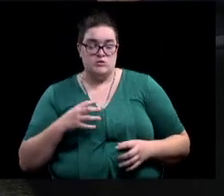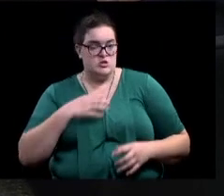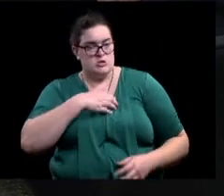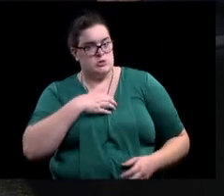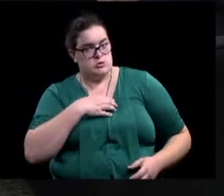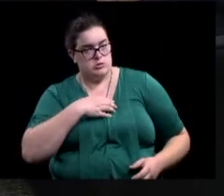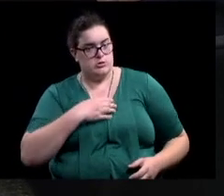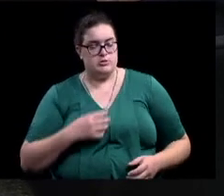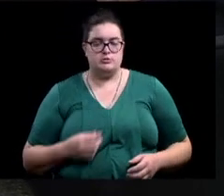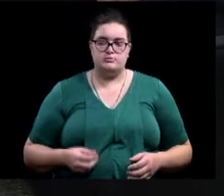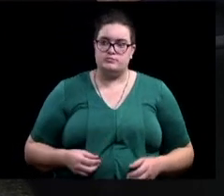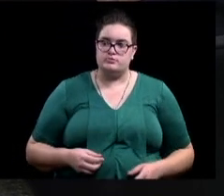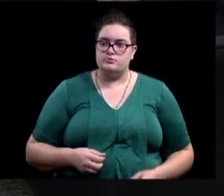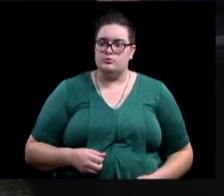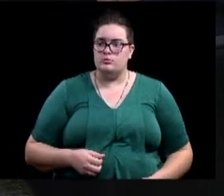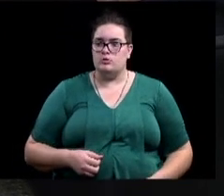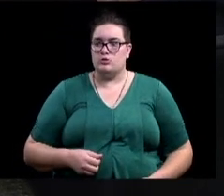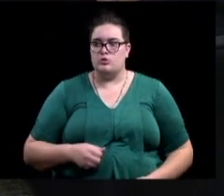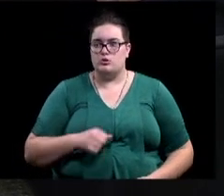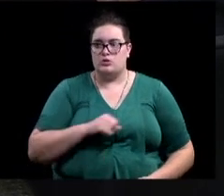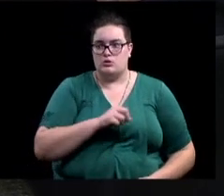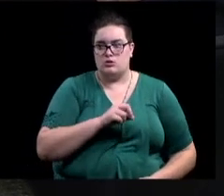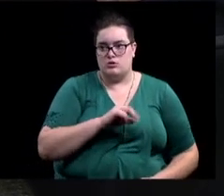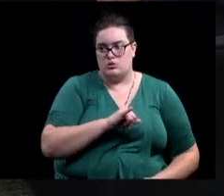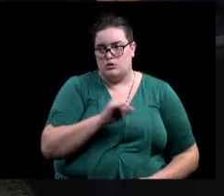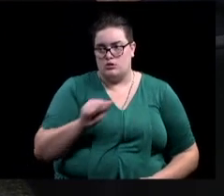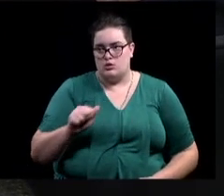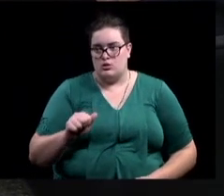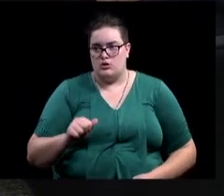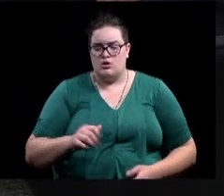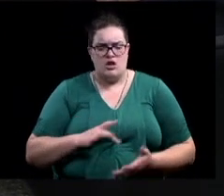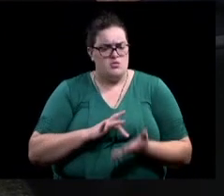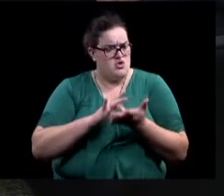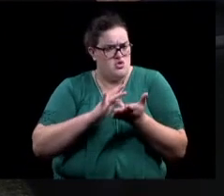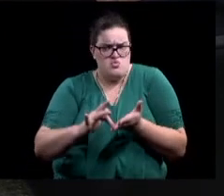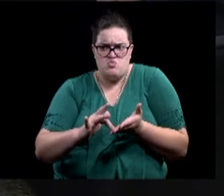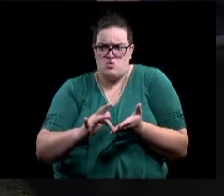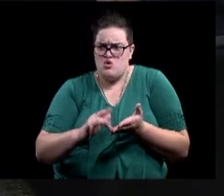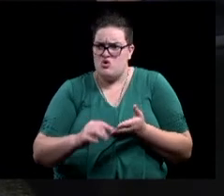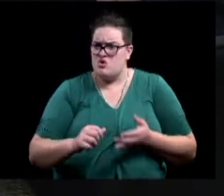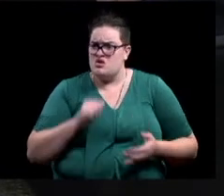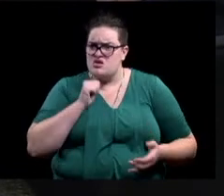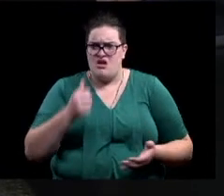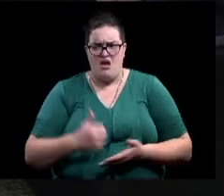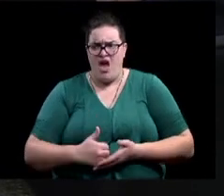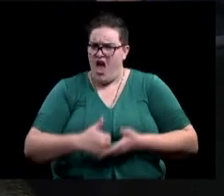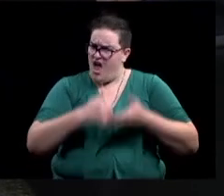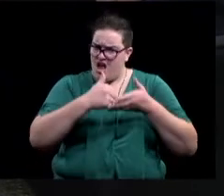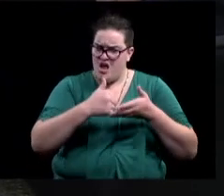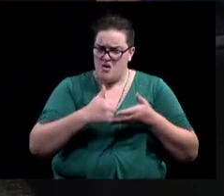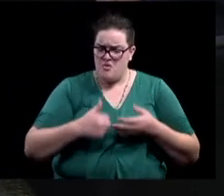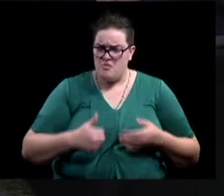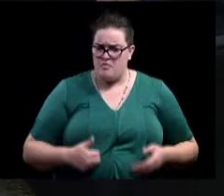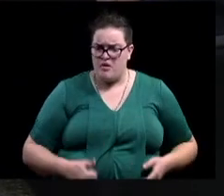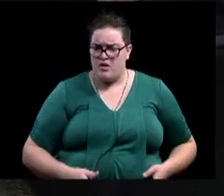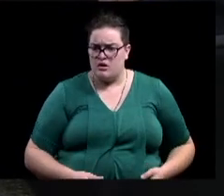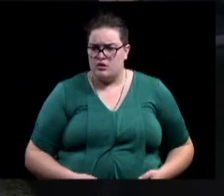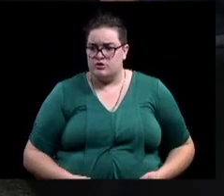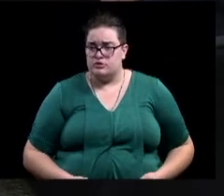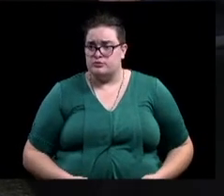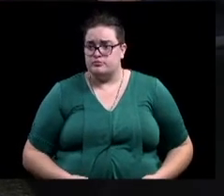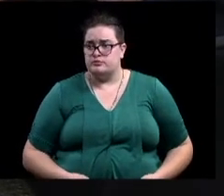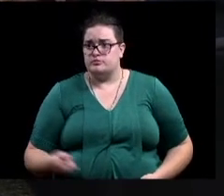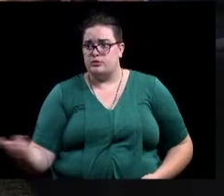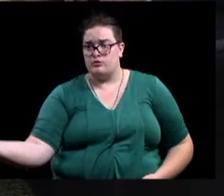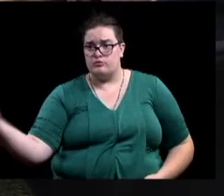rude and wouldn't help them. And so we invited the ladies down to watch the video of the